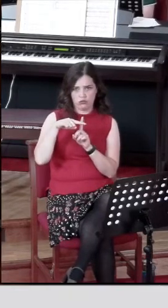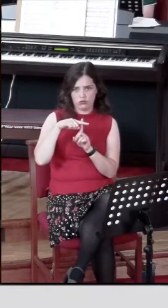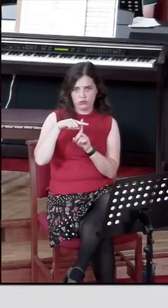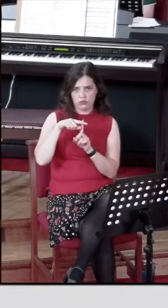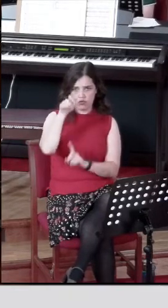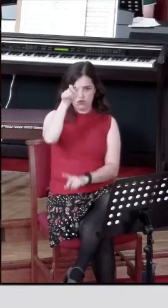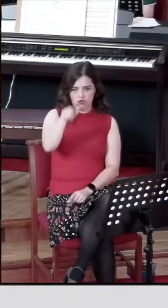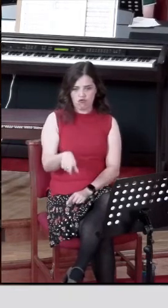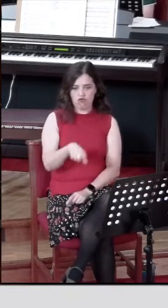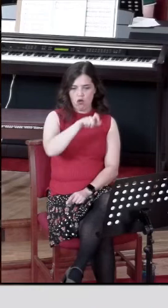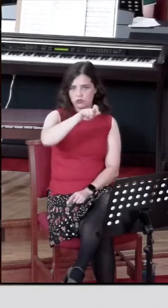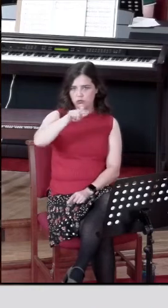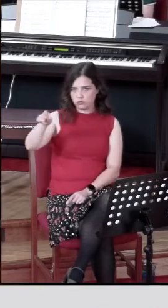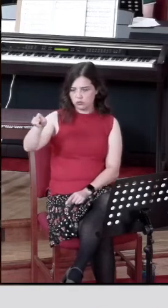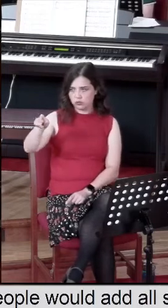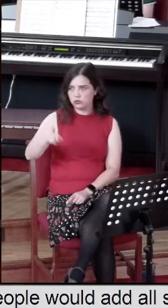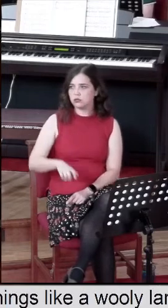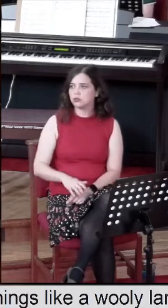Yeah.